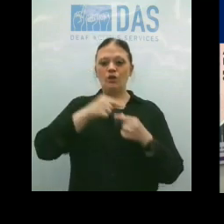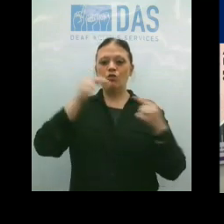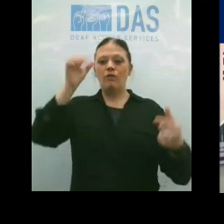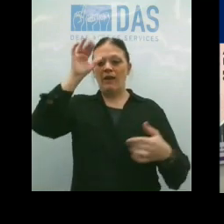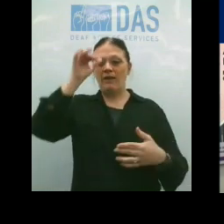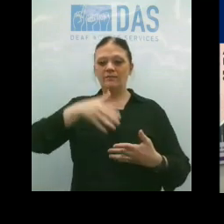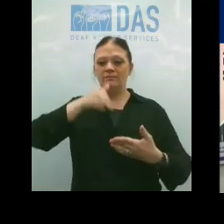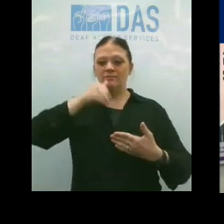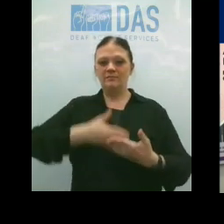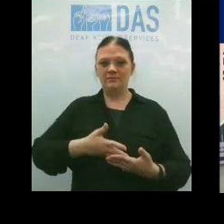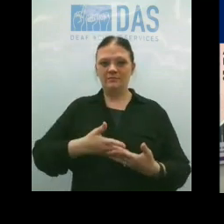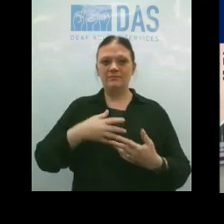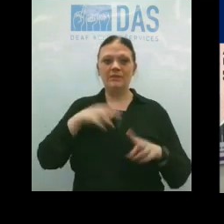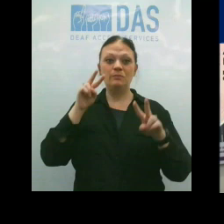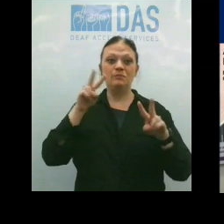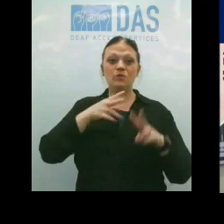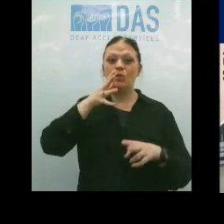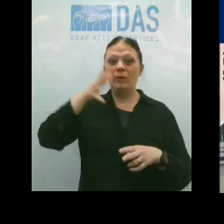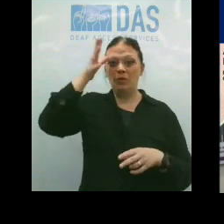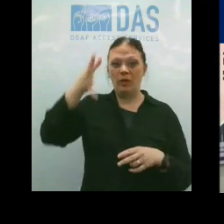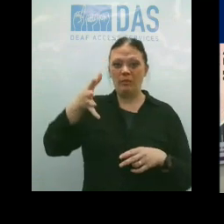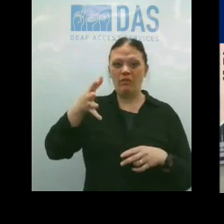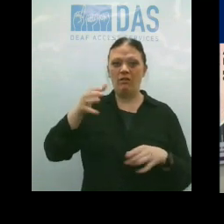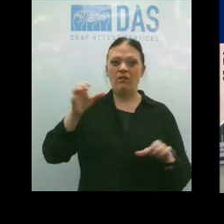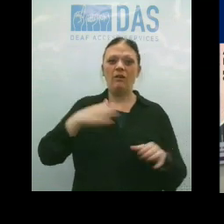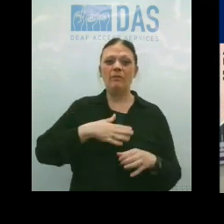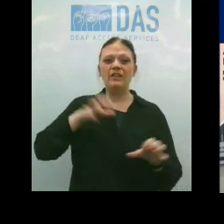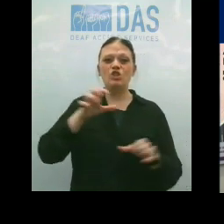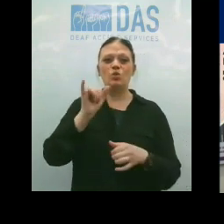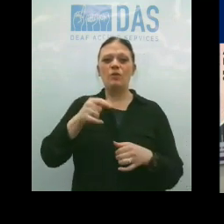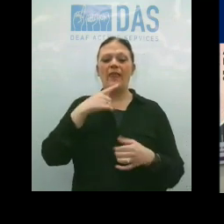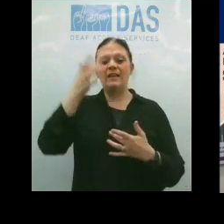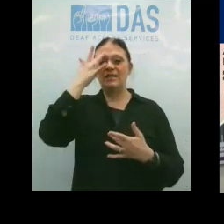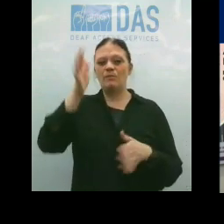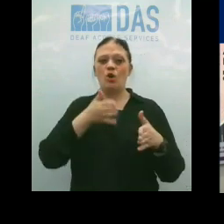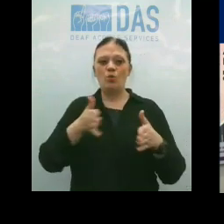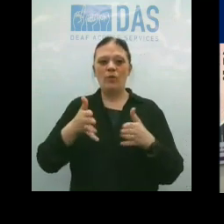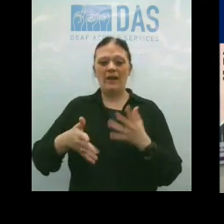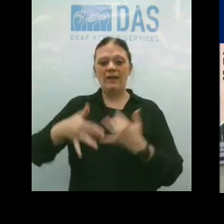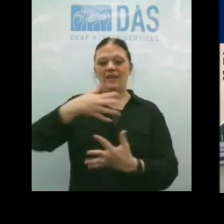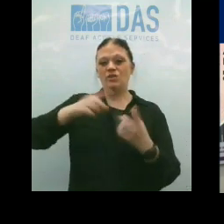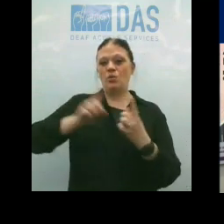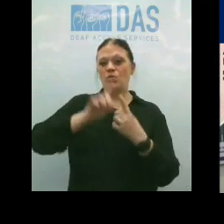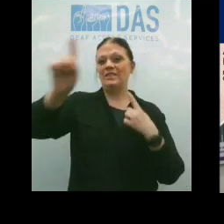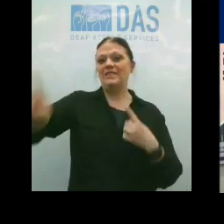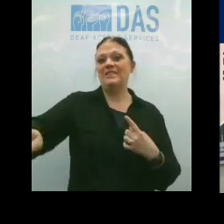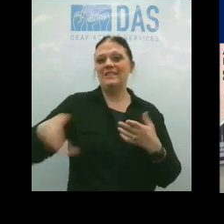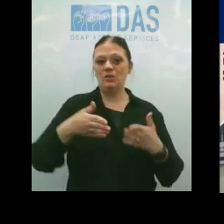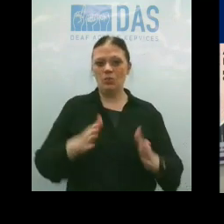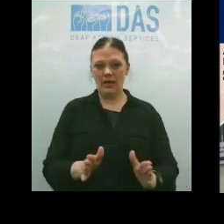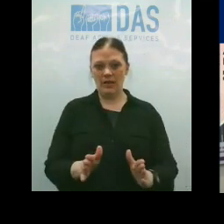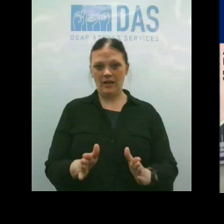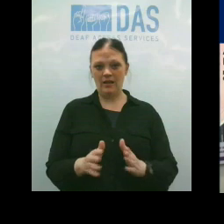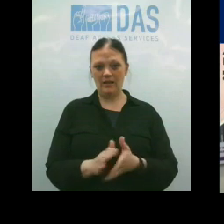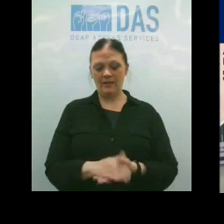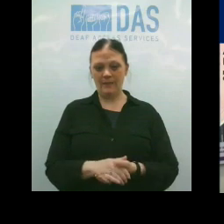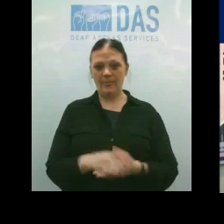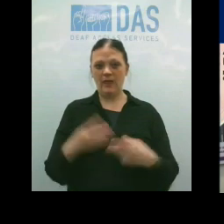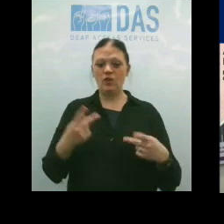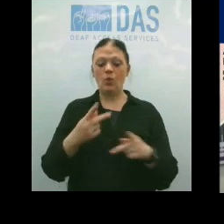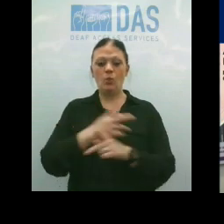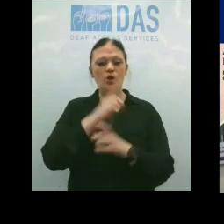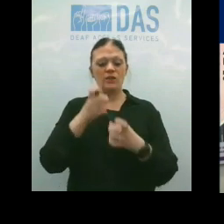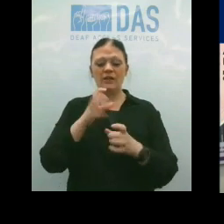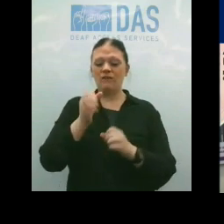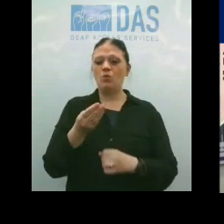looking to see their grandparents, please do it in a smart manner. Please do it in a socially distant manner. As I said, the worst gift you